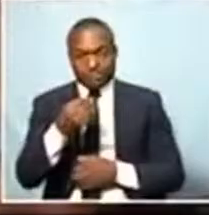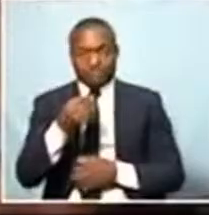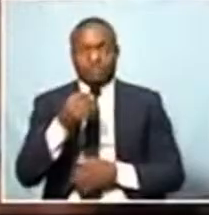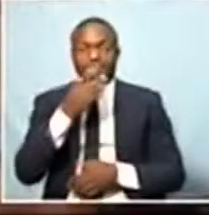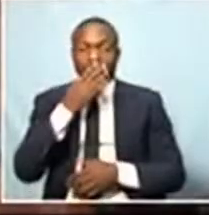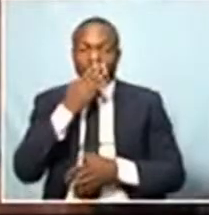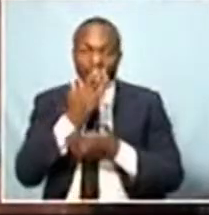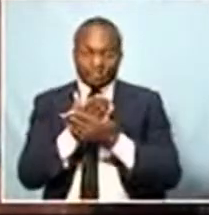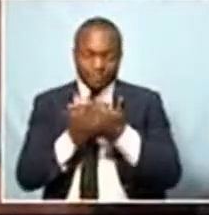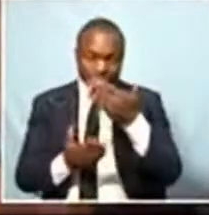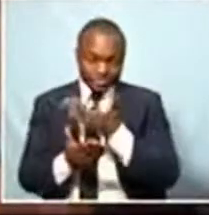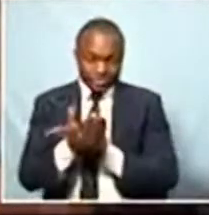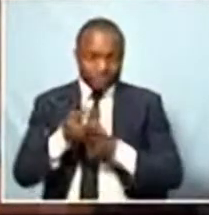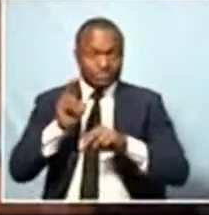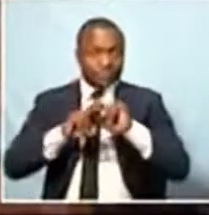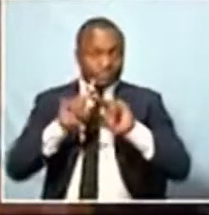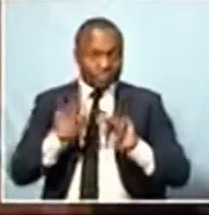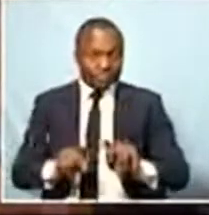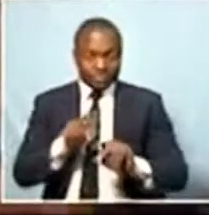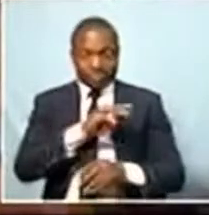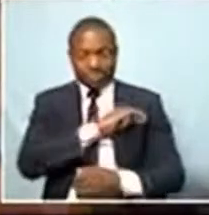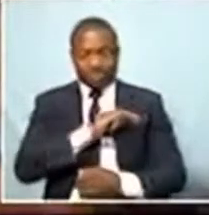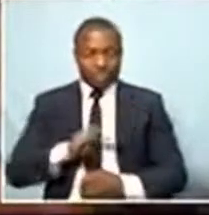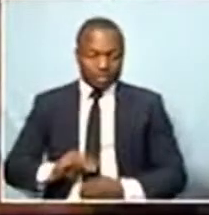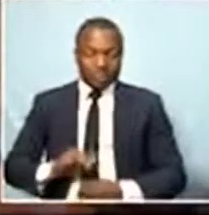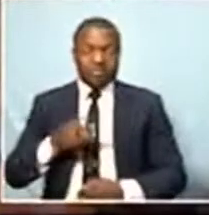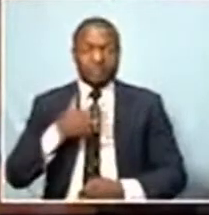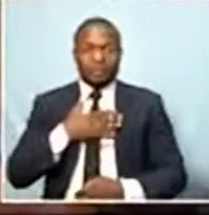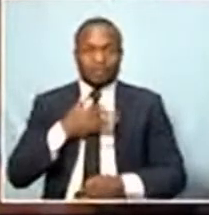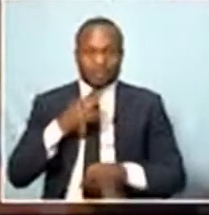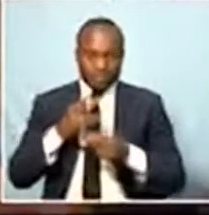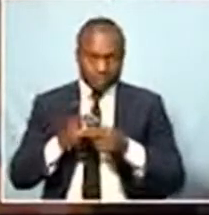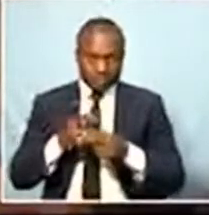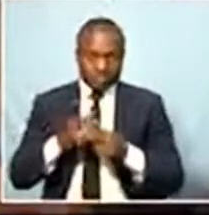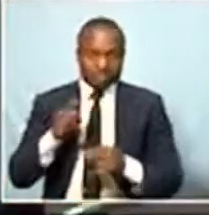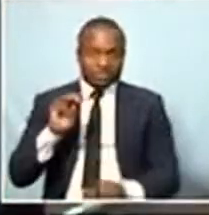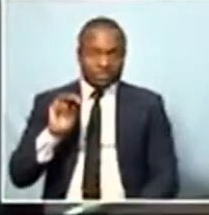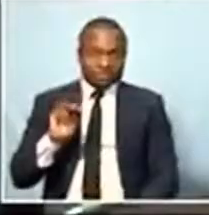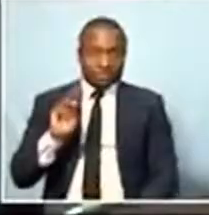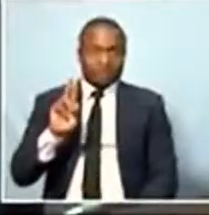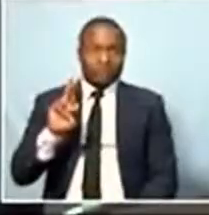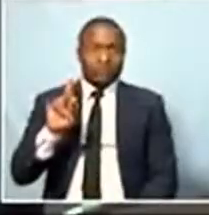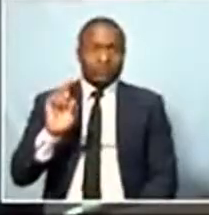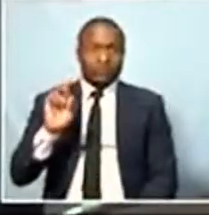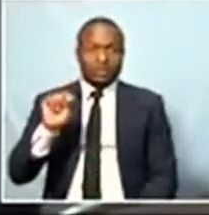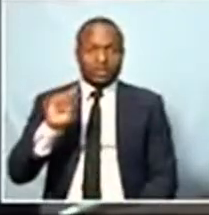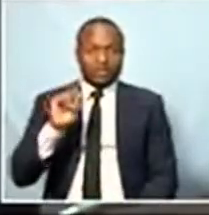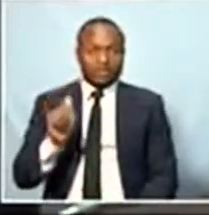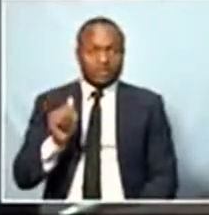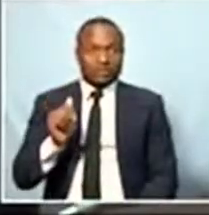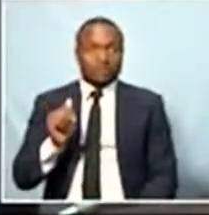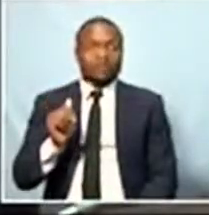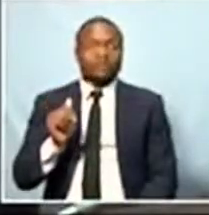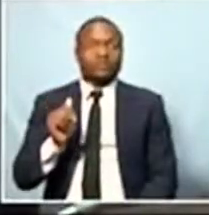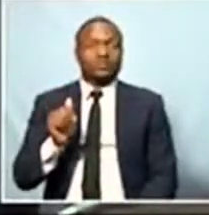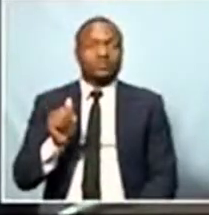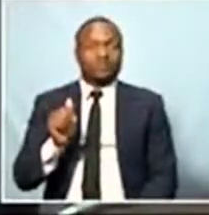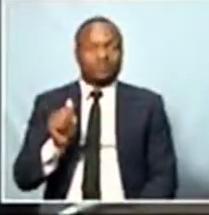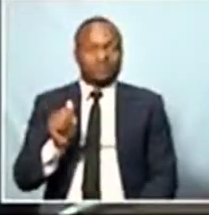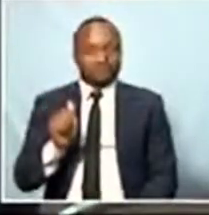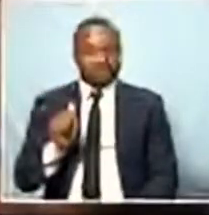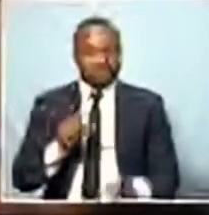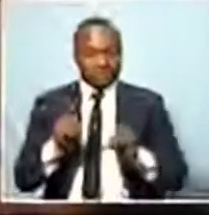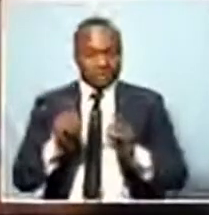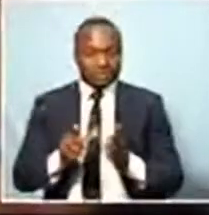Good morning, Honorable Chairperson and members. My name is Tyson Mudenda. I'm the Director Legal for the Human Rights Commission. Thank you.